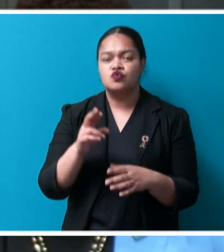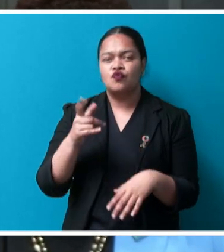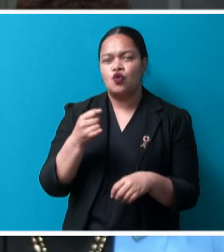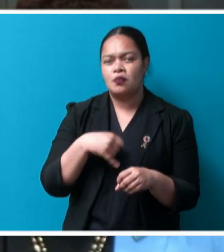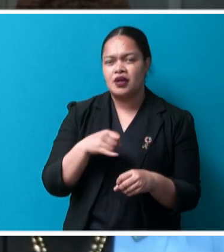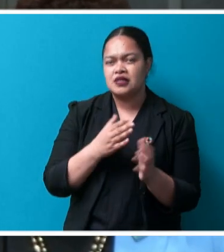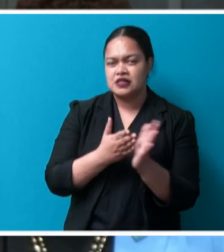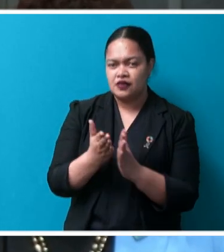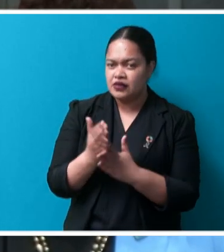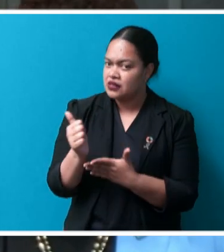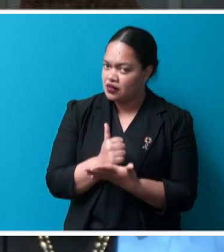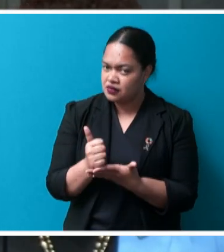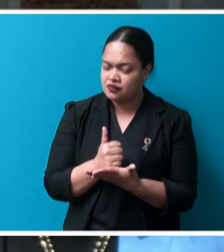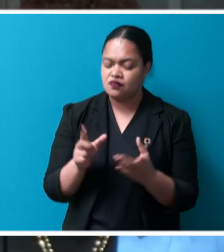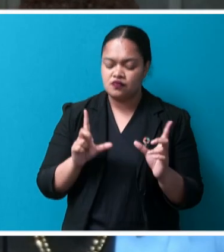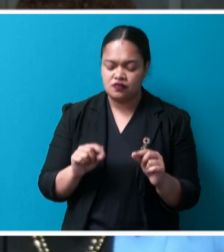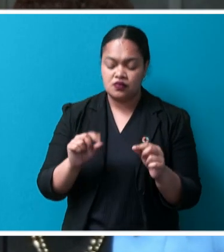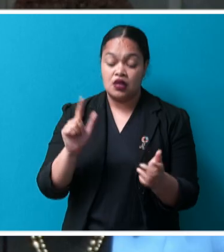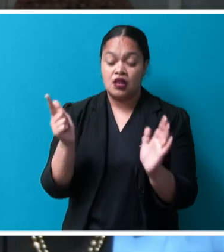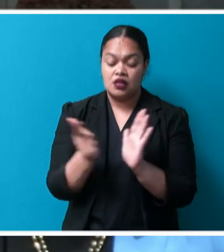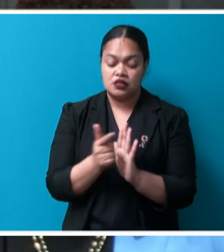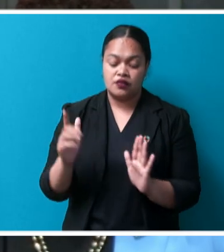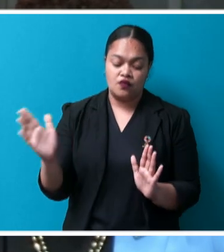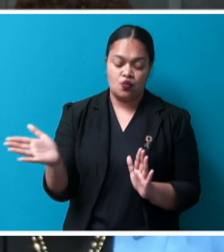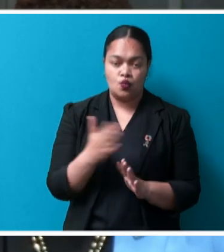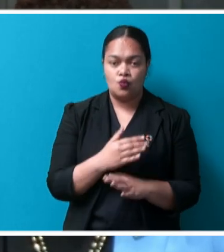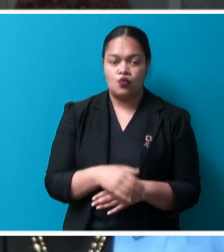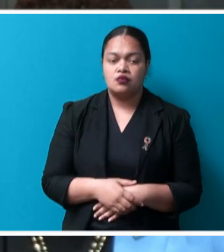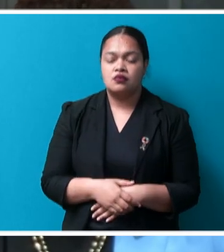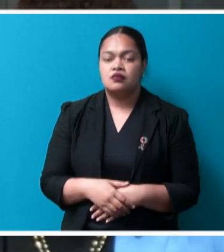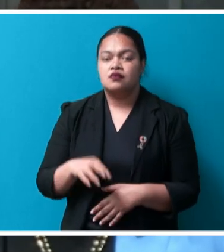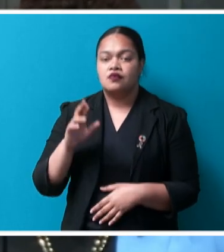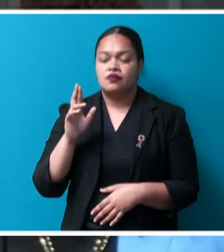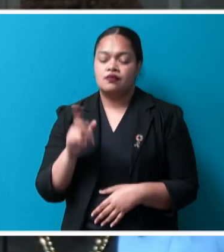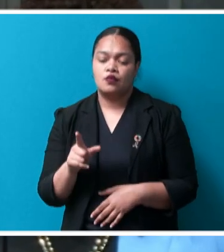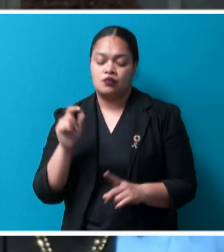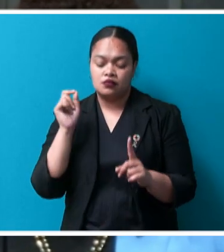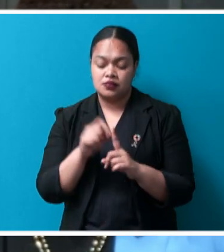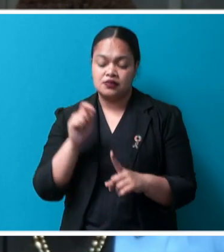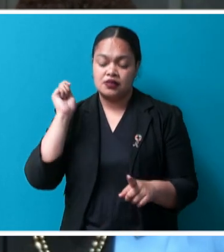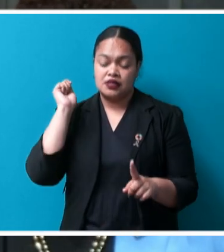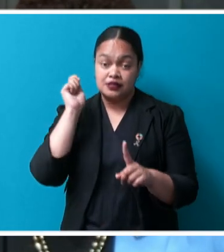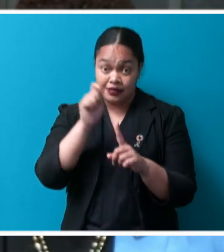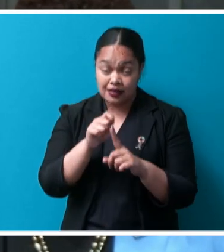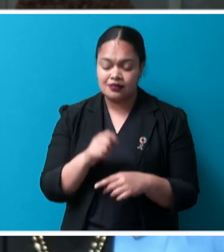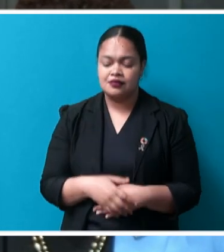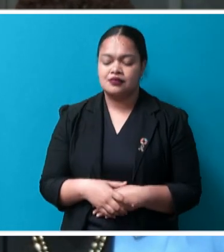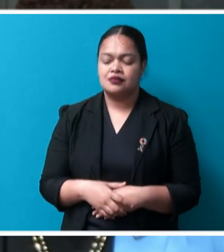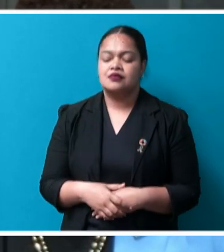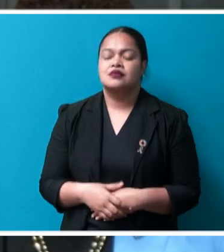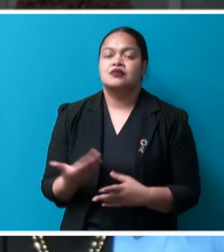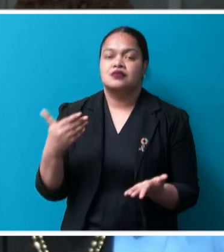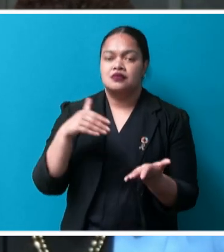actively conducting legislative overhaul to key governing frameworks, specifically targeting the Medicinal Product Act